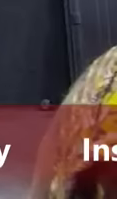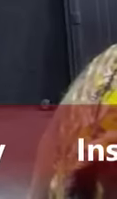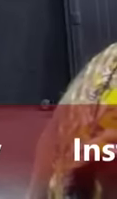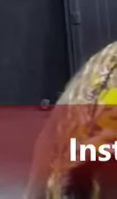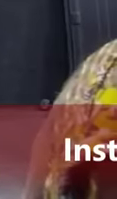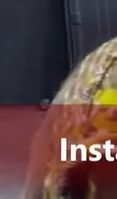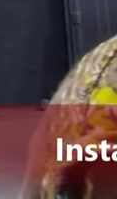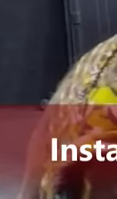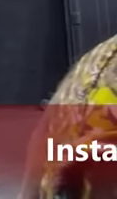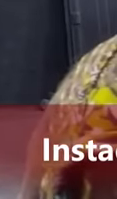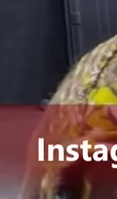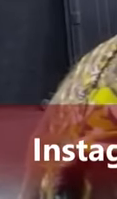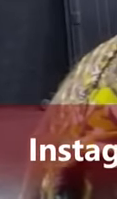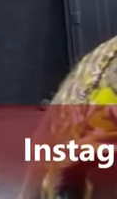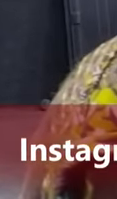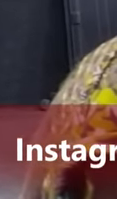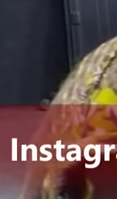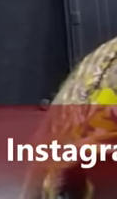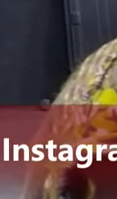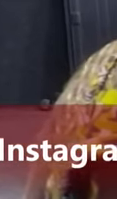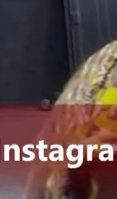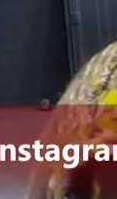morning good